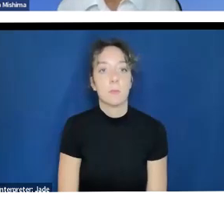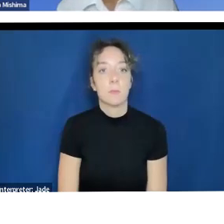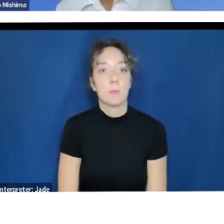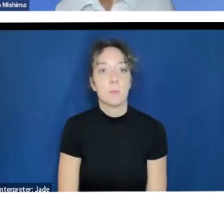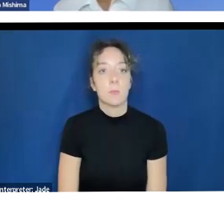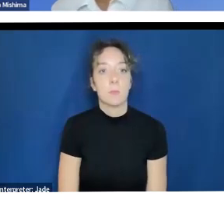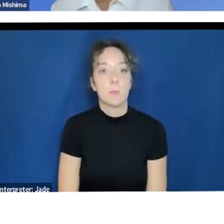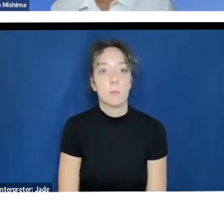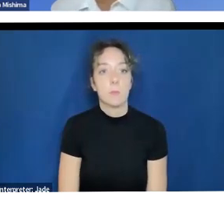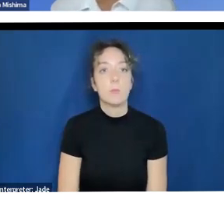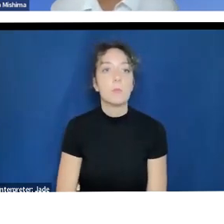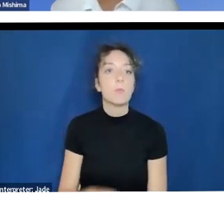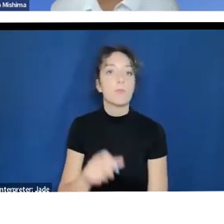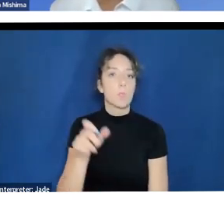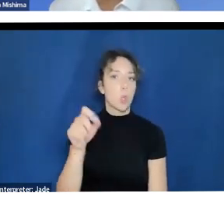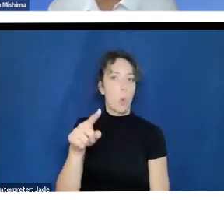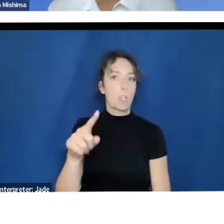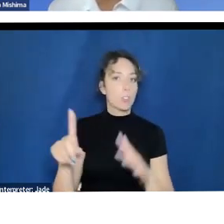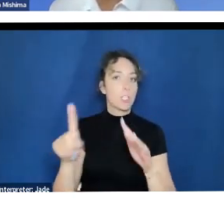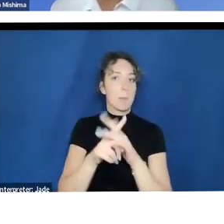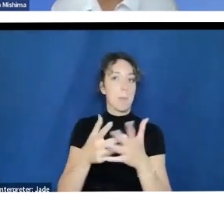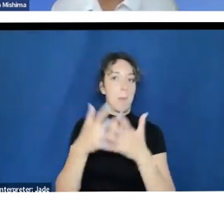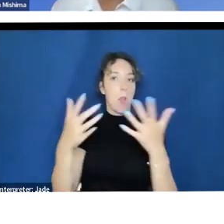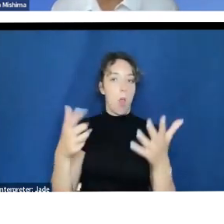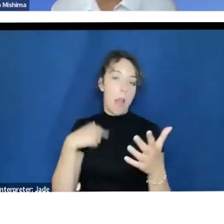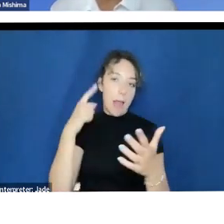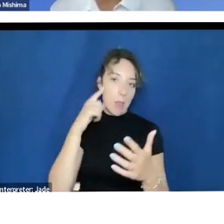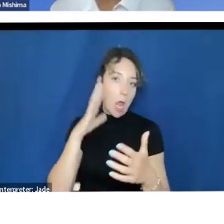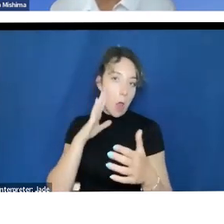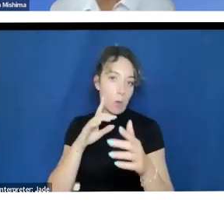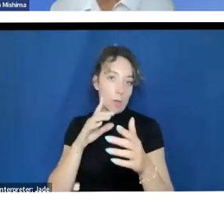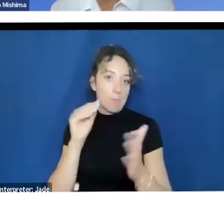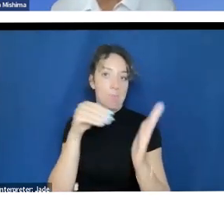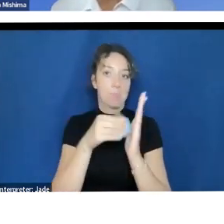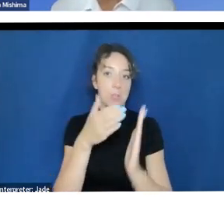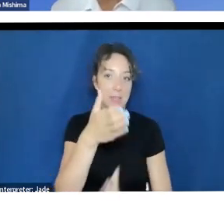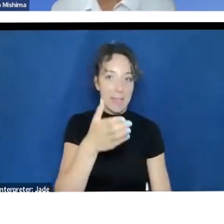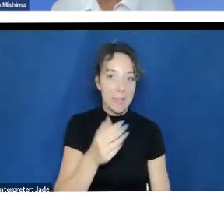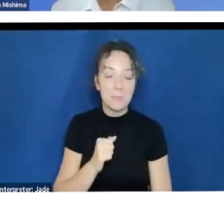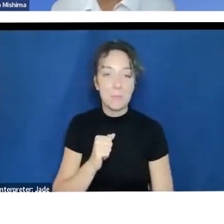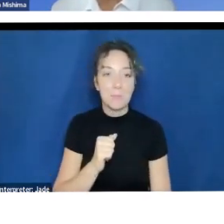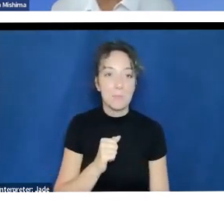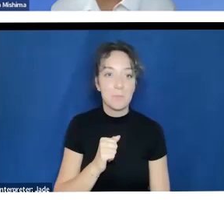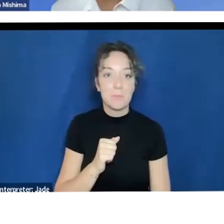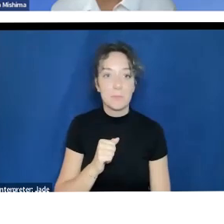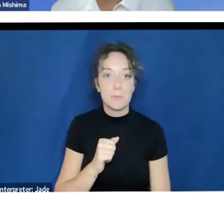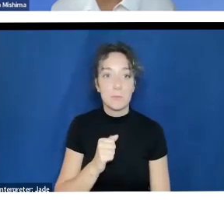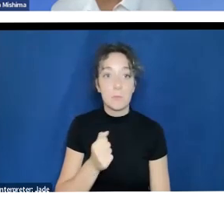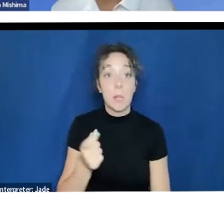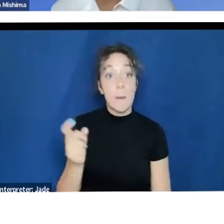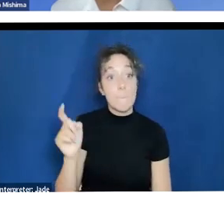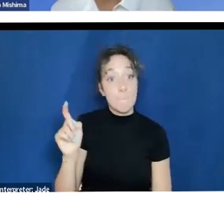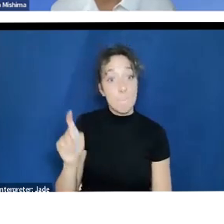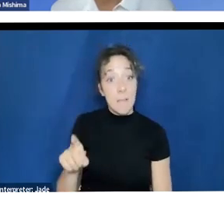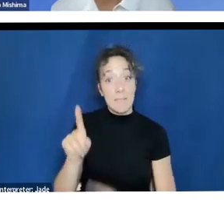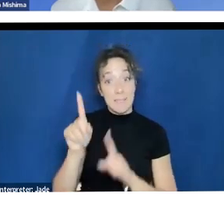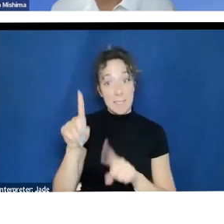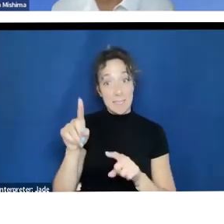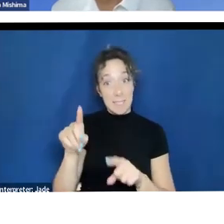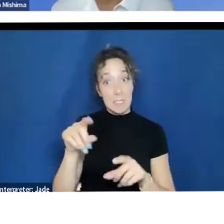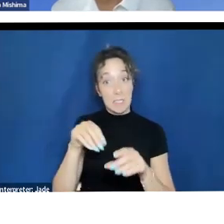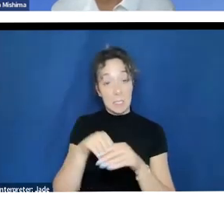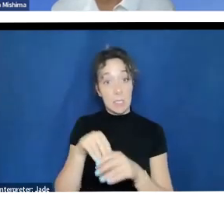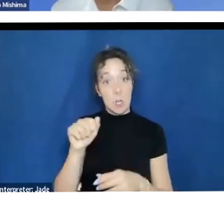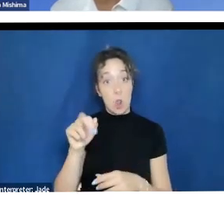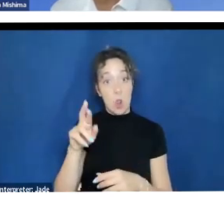This question comes up a lot, so I thought I'd just put it here. And that is, must attendance in an AR